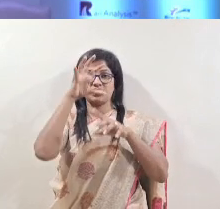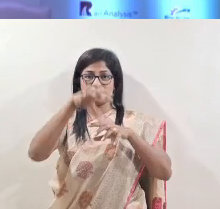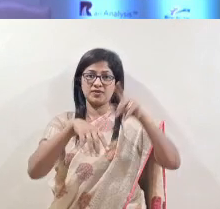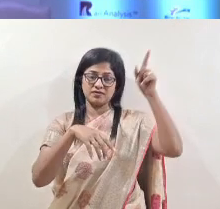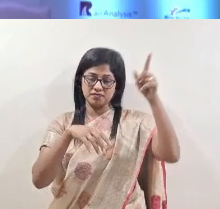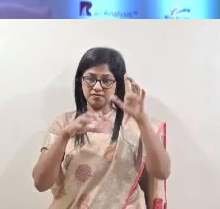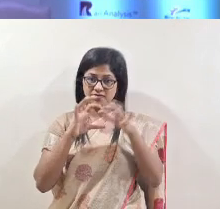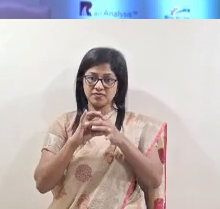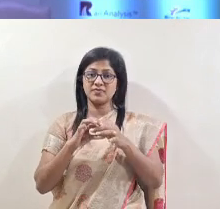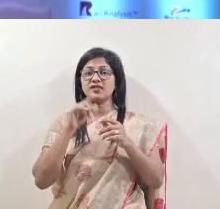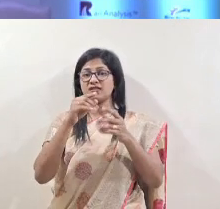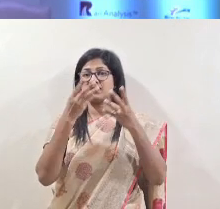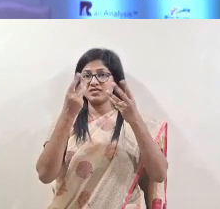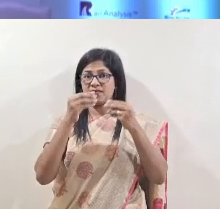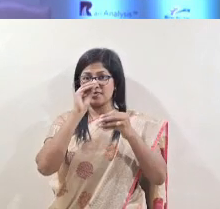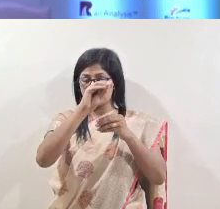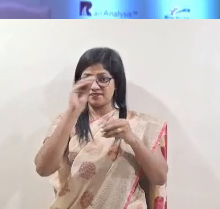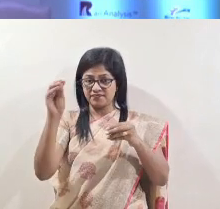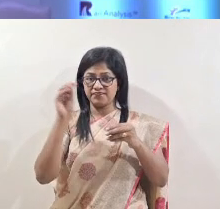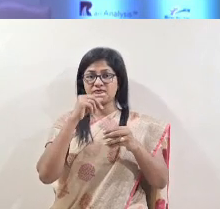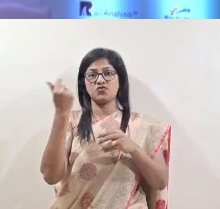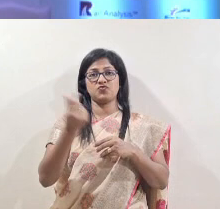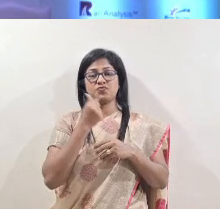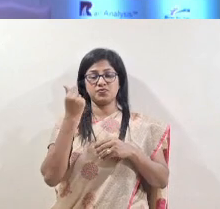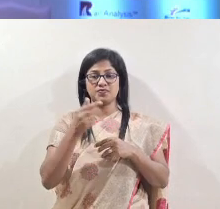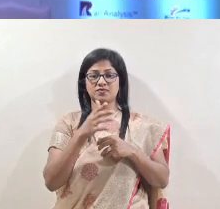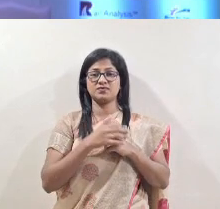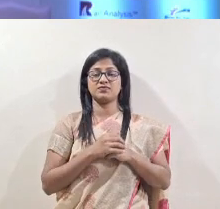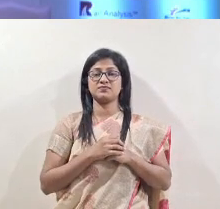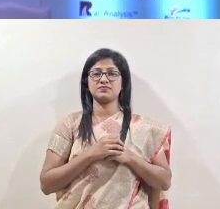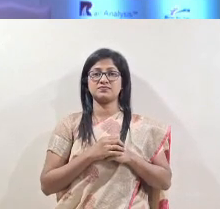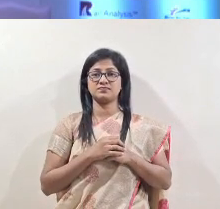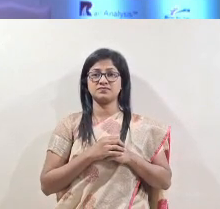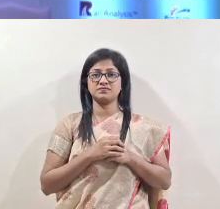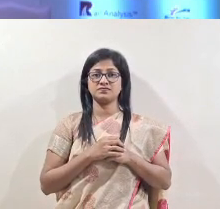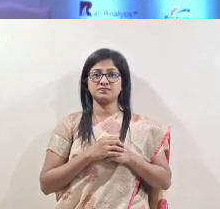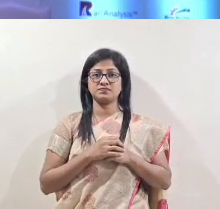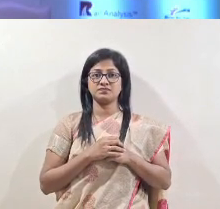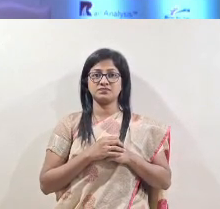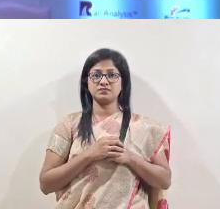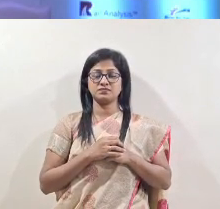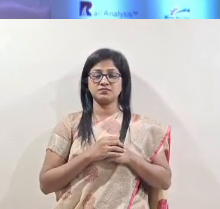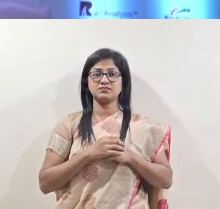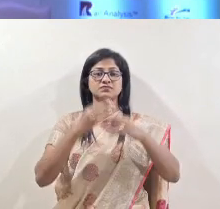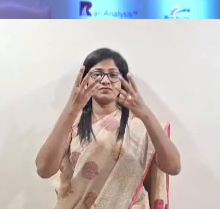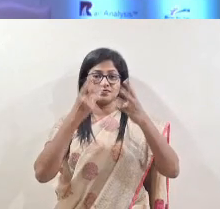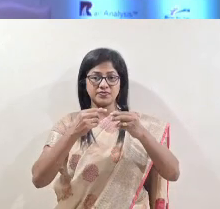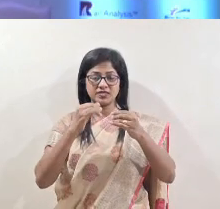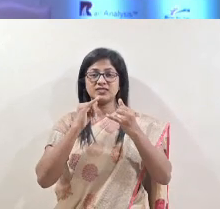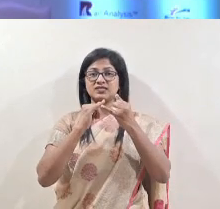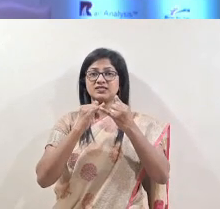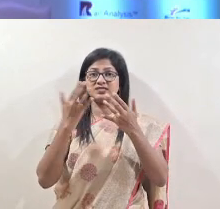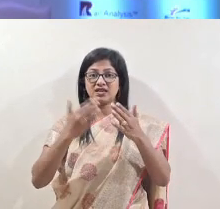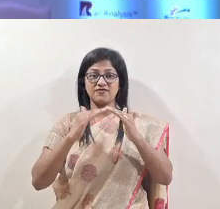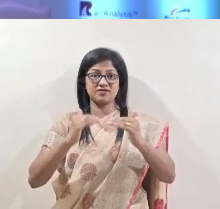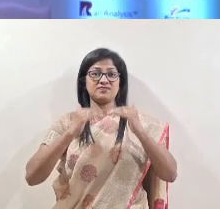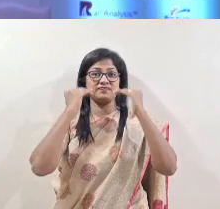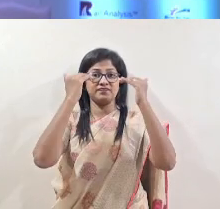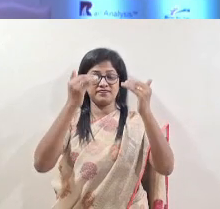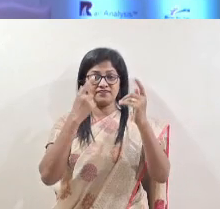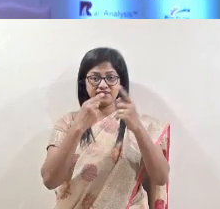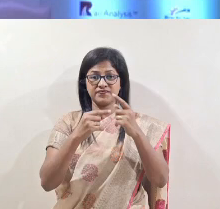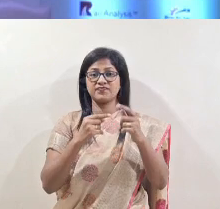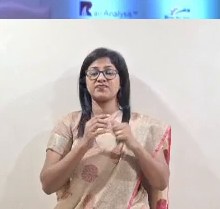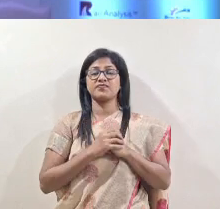uh, characterization we used to uh, measure the level of service. So this include no